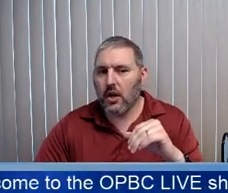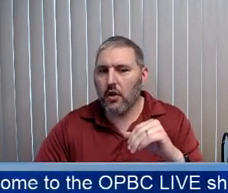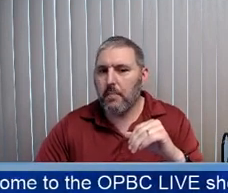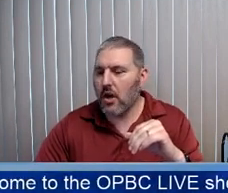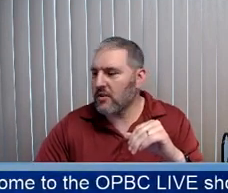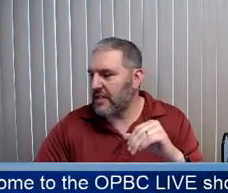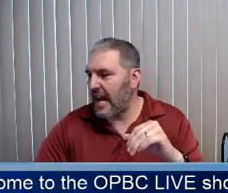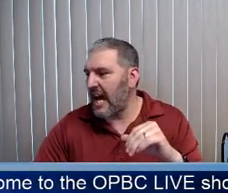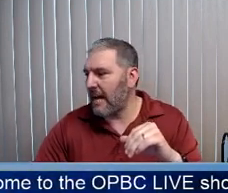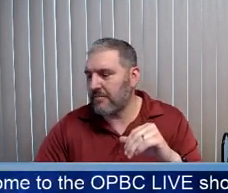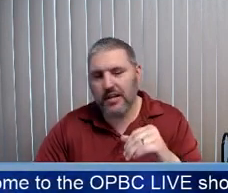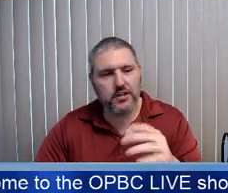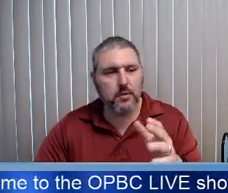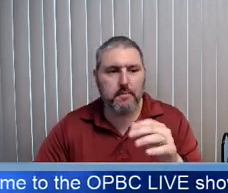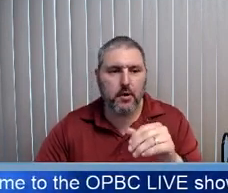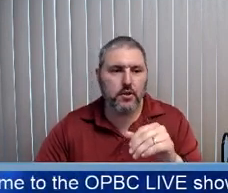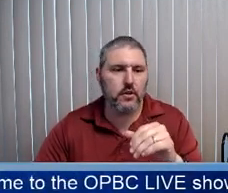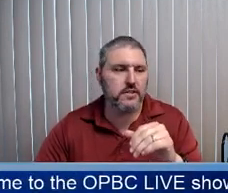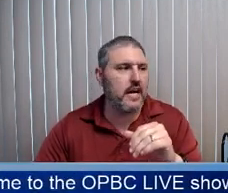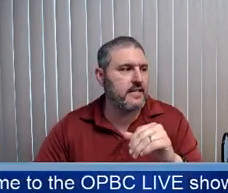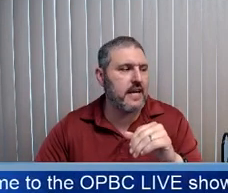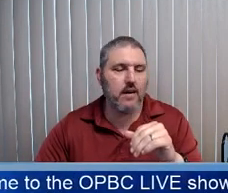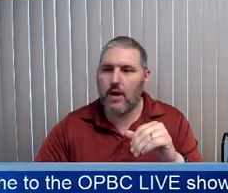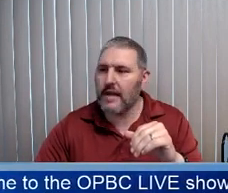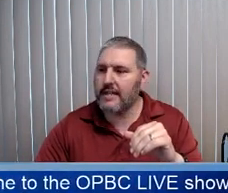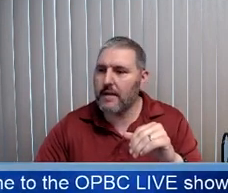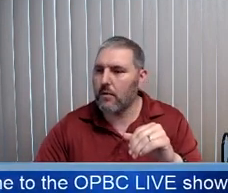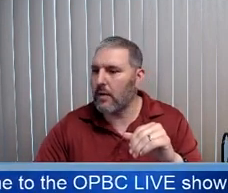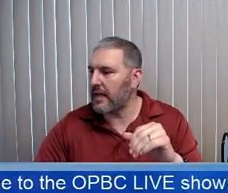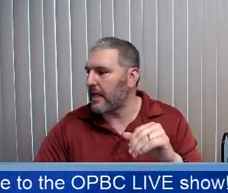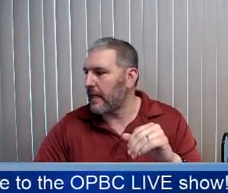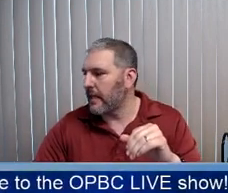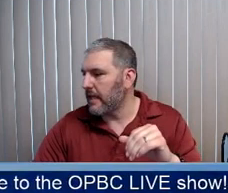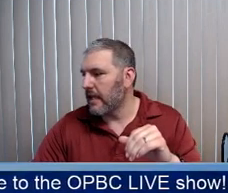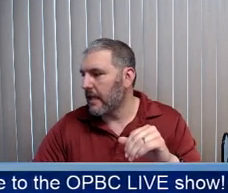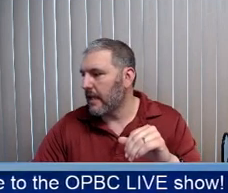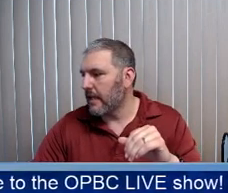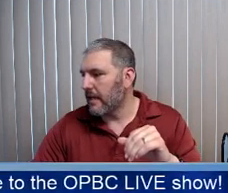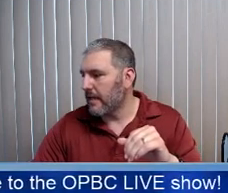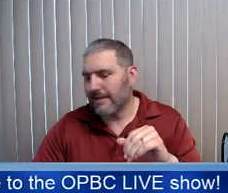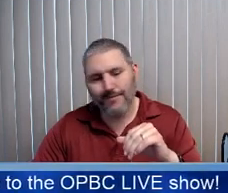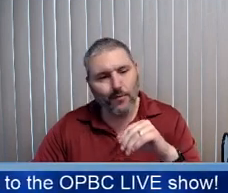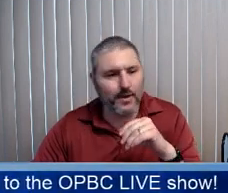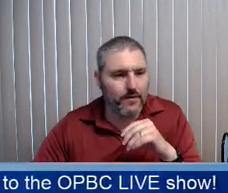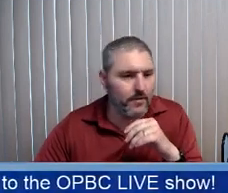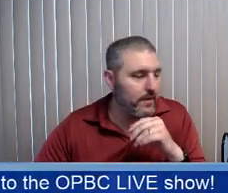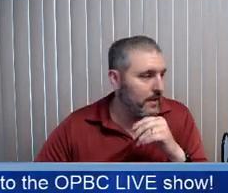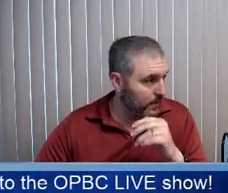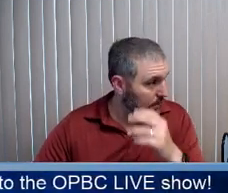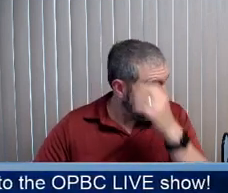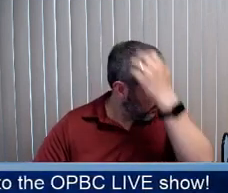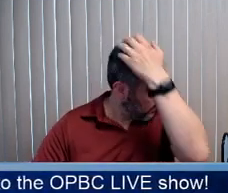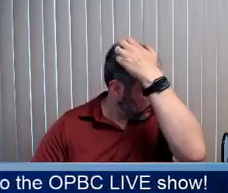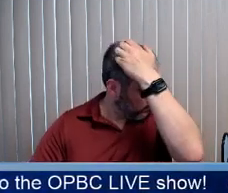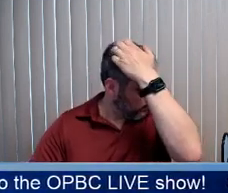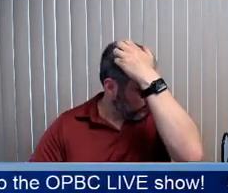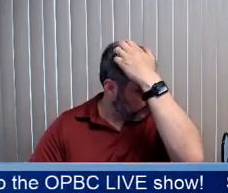O'Reilly Auto Parts, yeah, I'm telling you what, burn those guys down, right? They were wicked. Whatever.